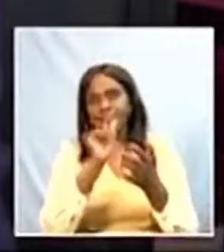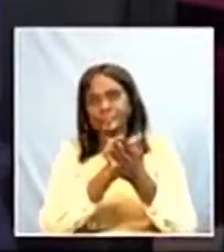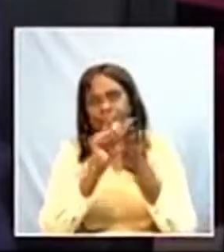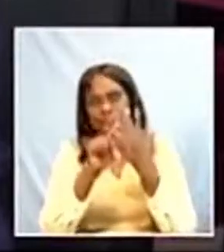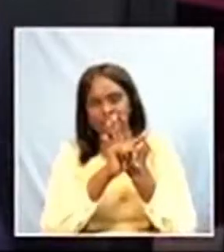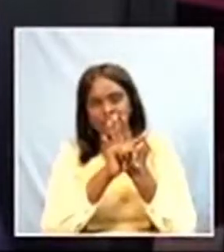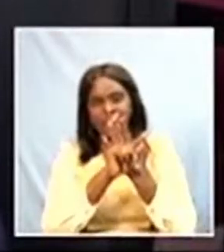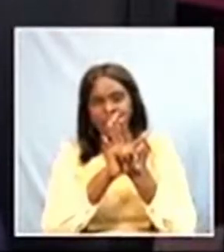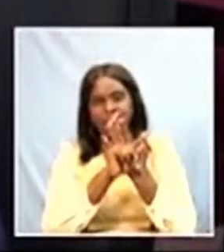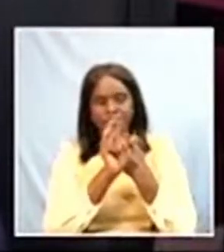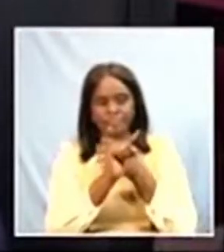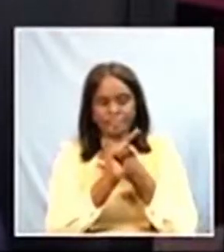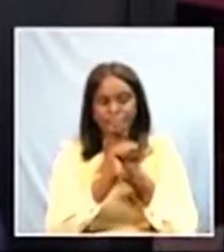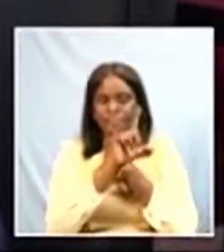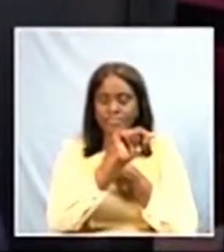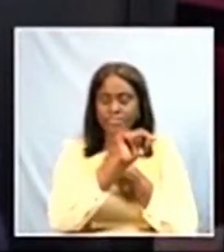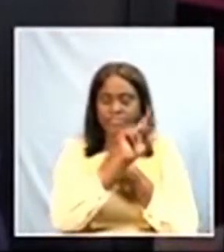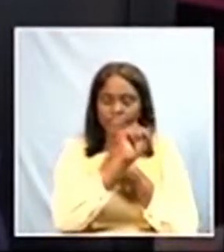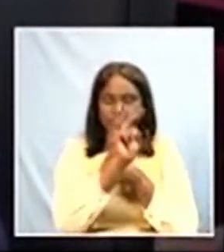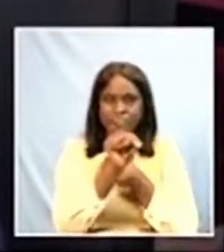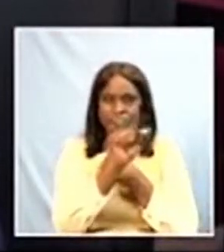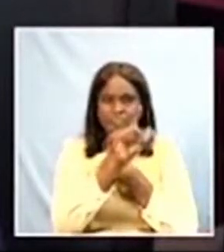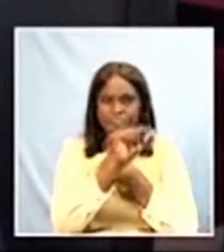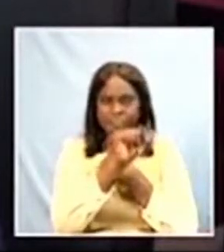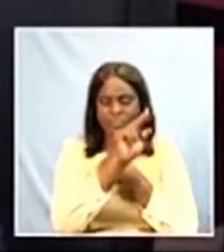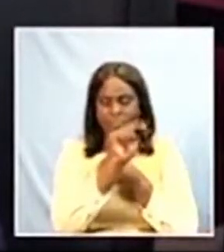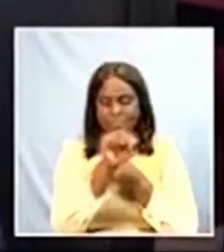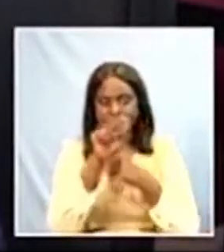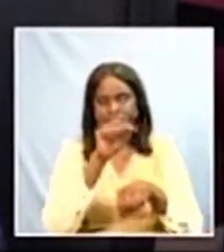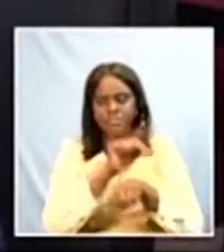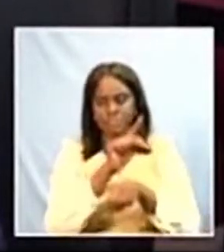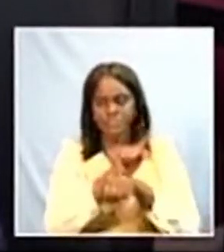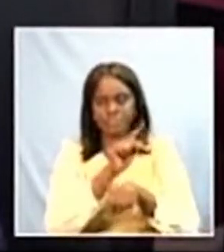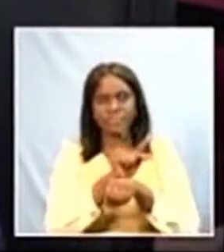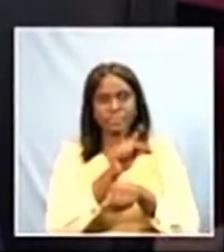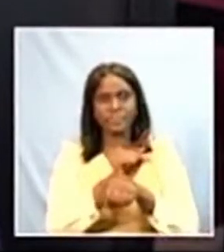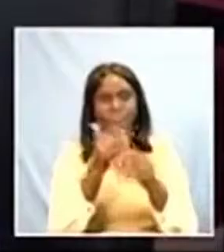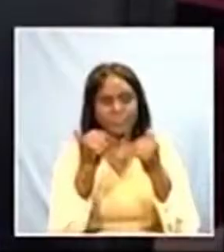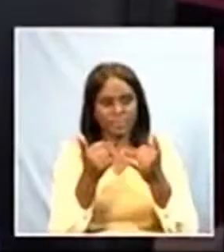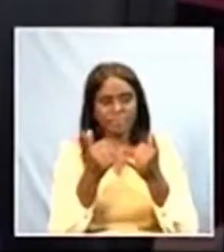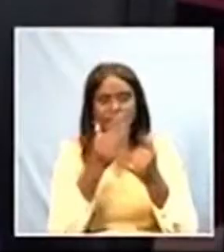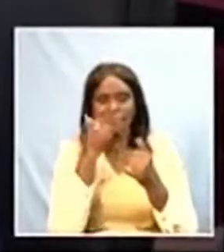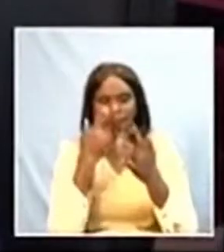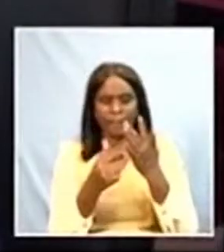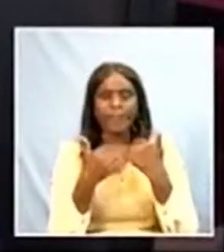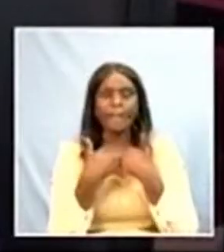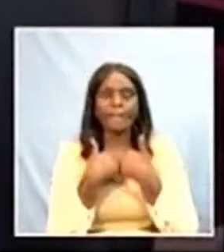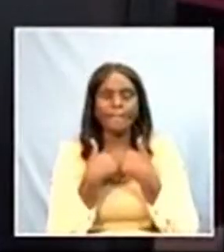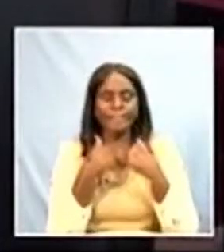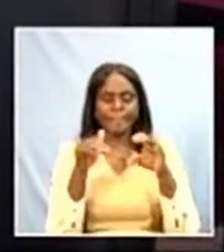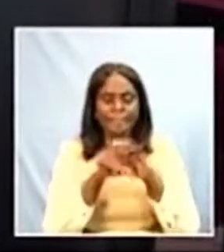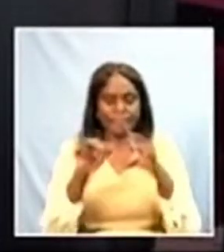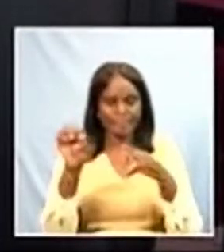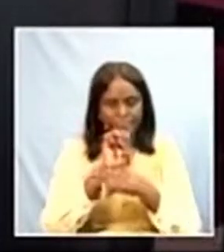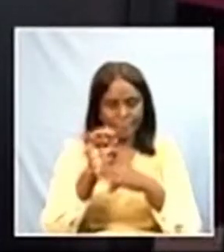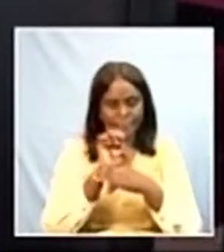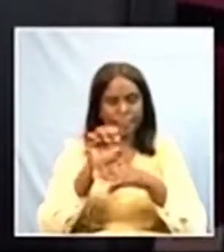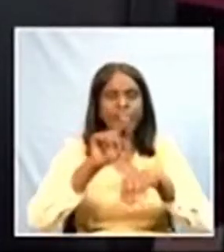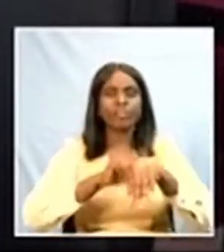April, it is. This is a 2022 project. 2022 project, yes. And now they should be in evaluation